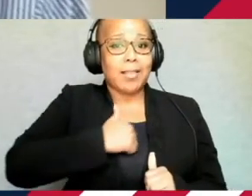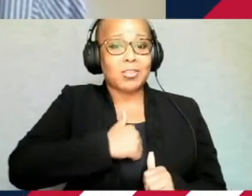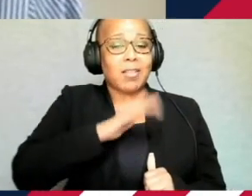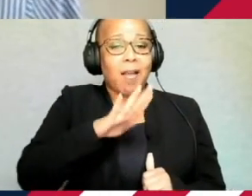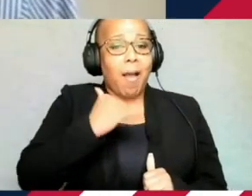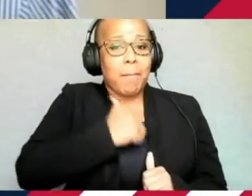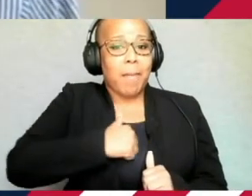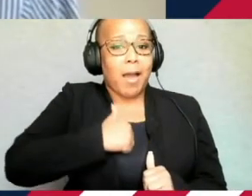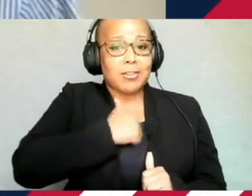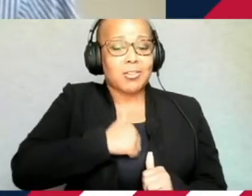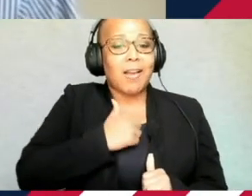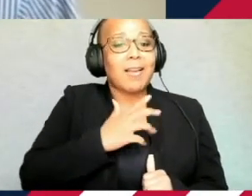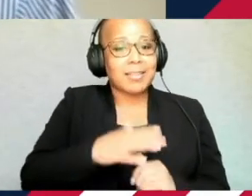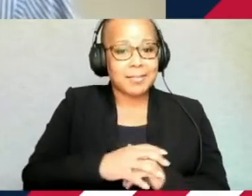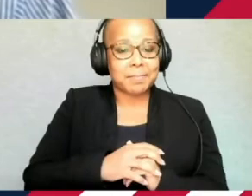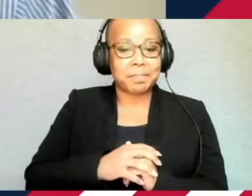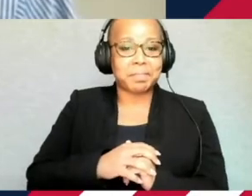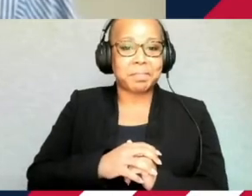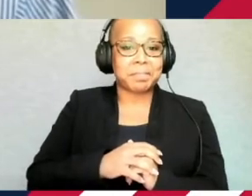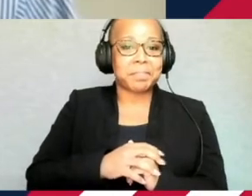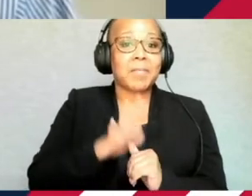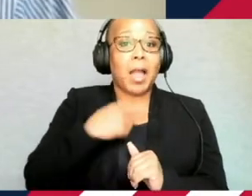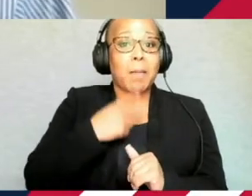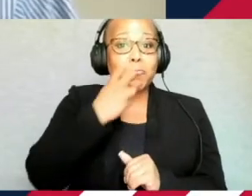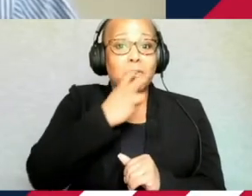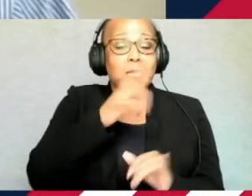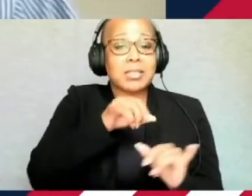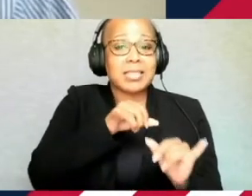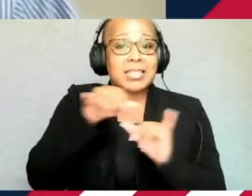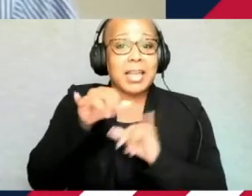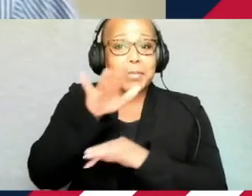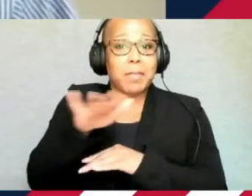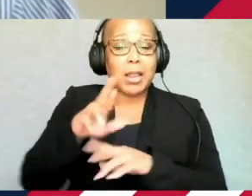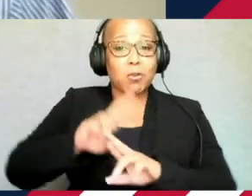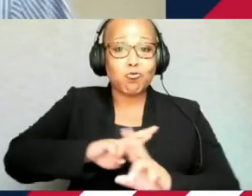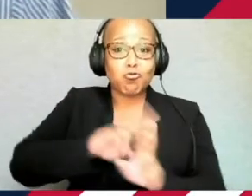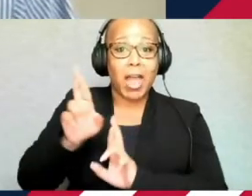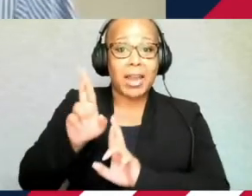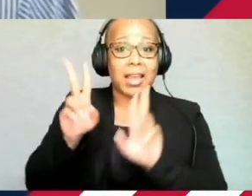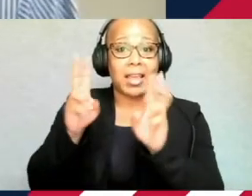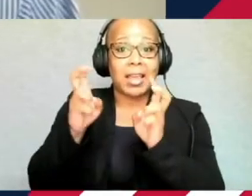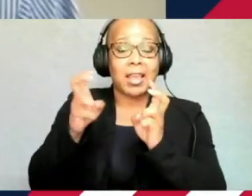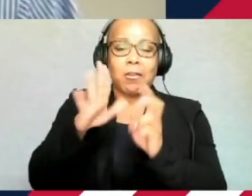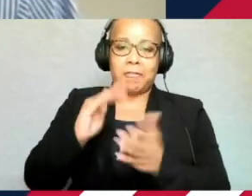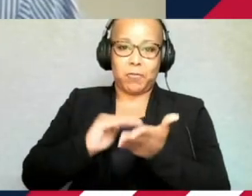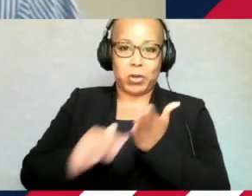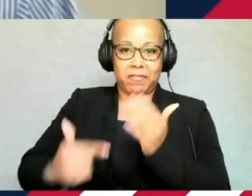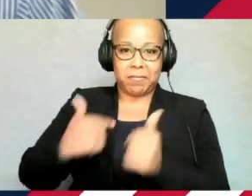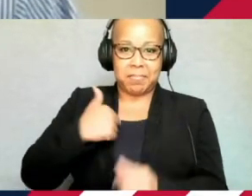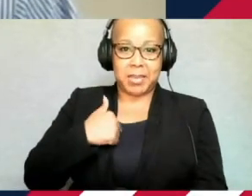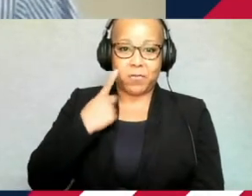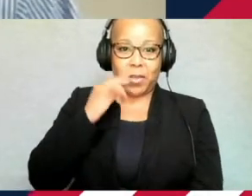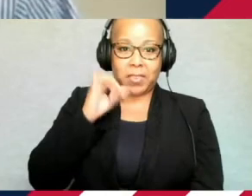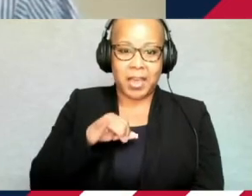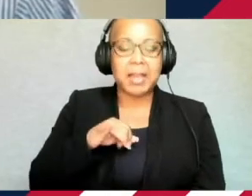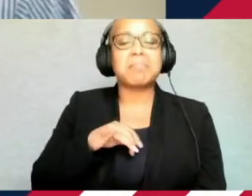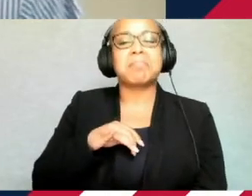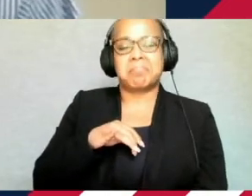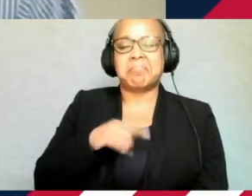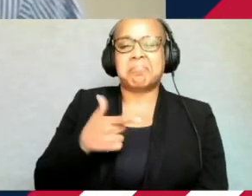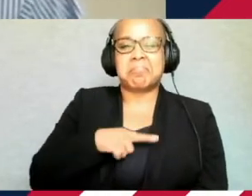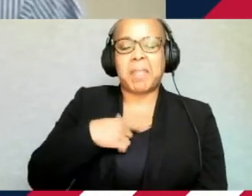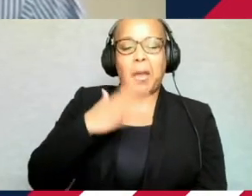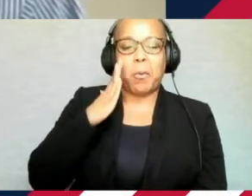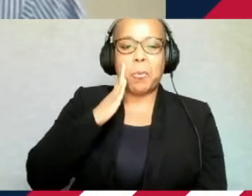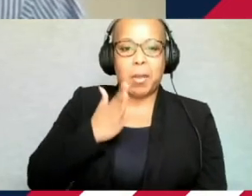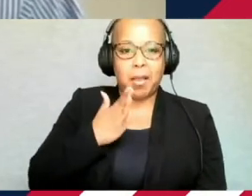My husband pronounces the same spelling, Reedy, so you'll forgive me for that. I will. You,